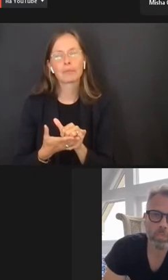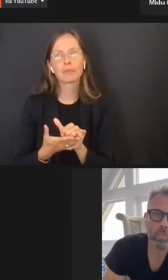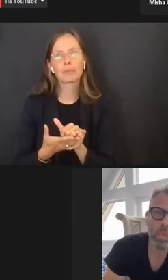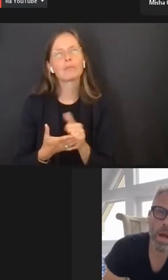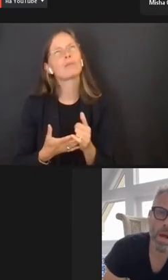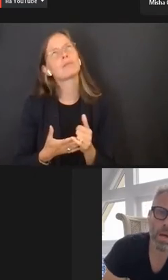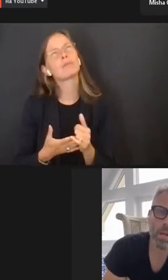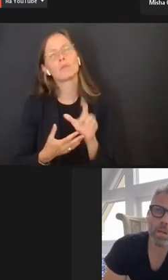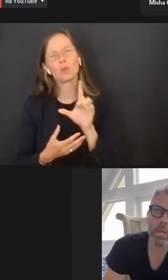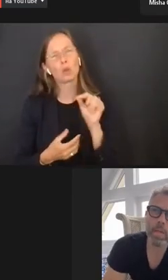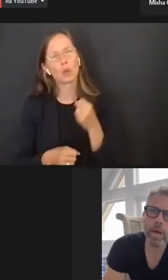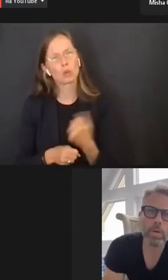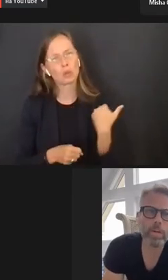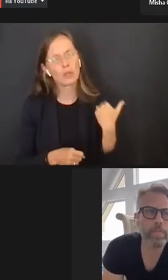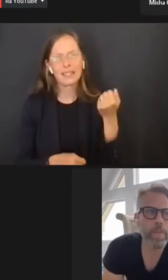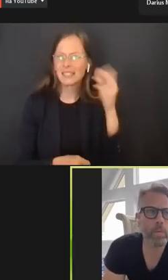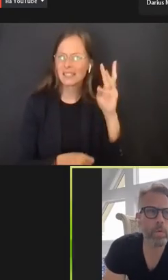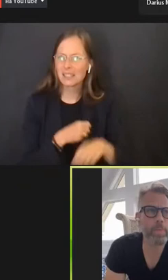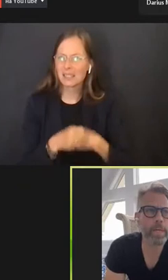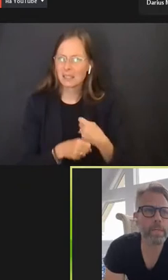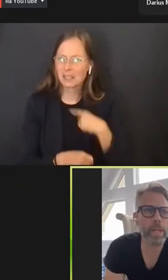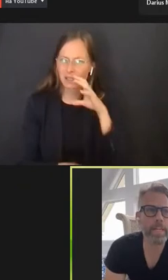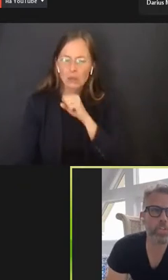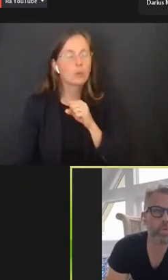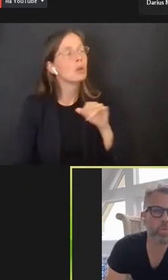16 years ago, something like that. It was a long time.